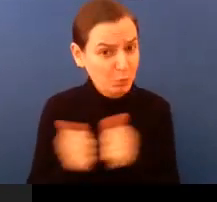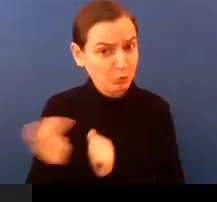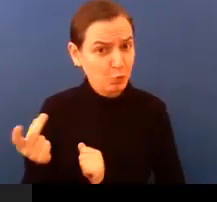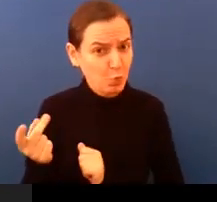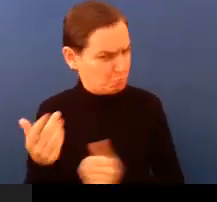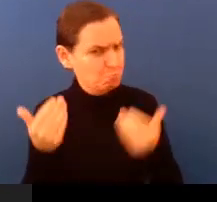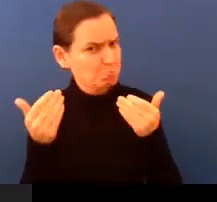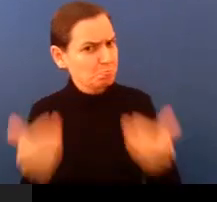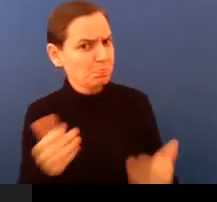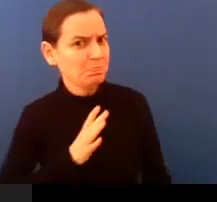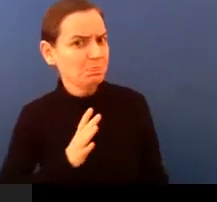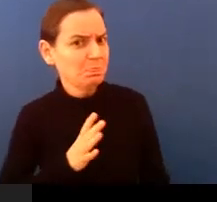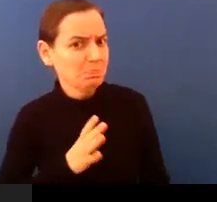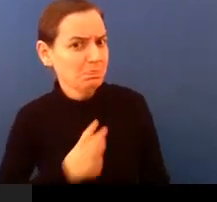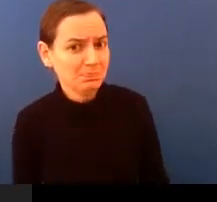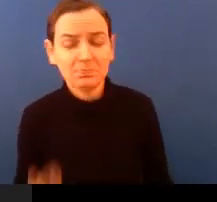guide dog.